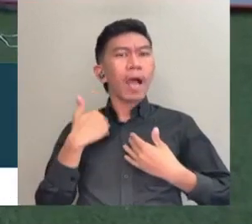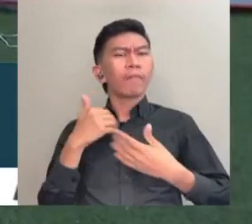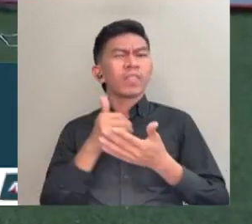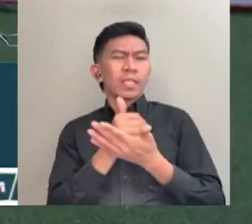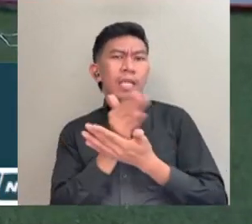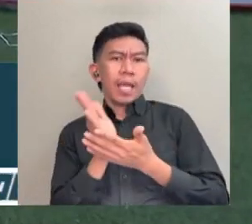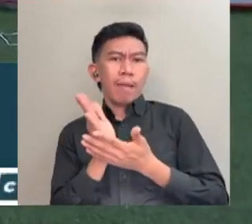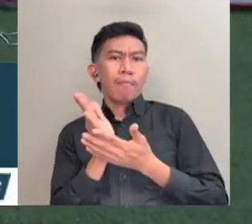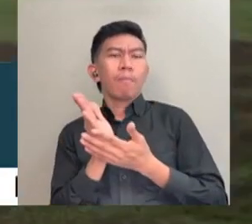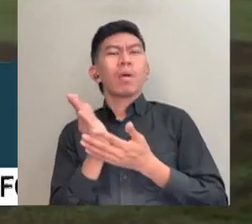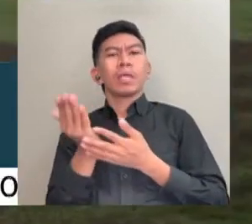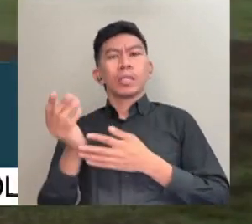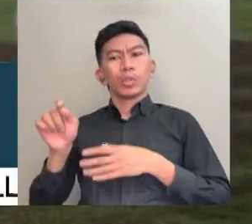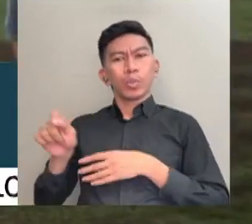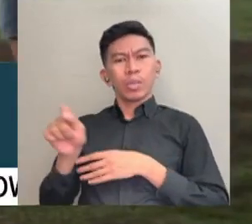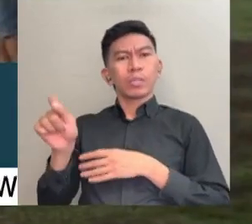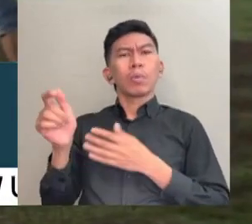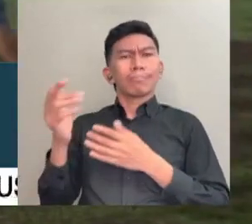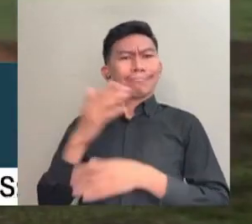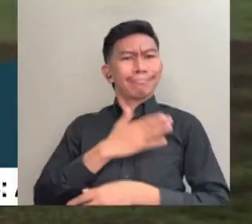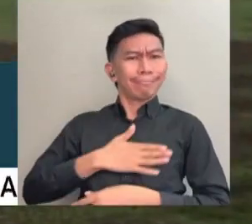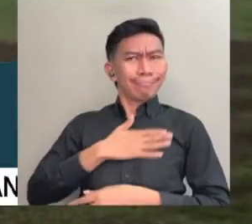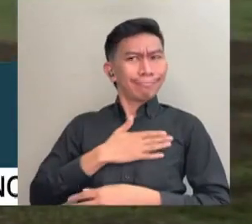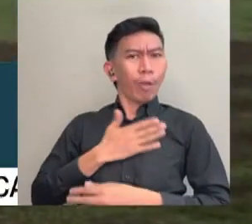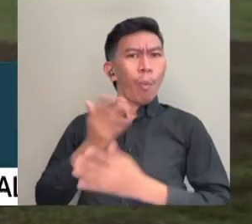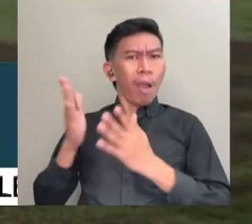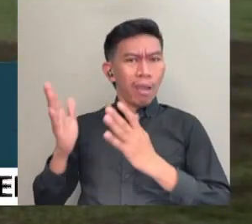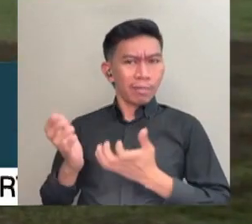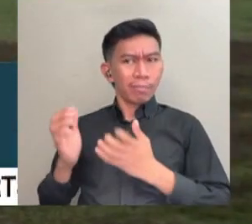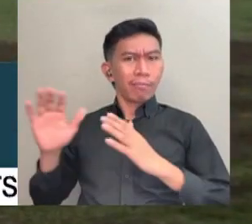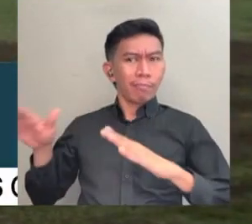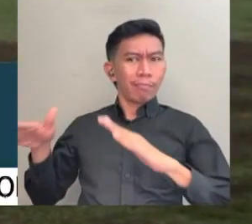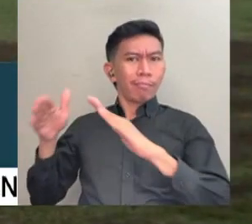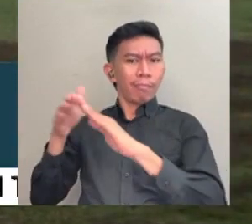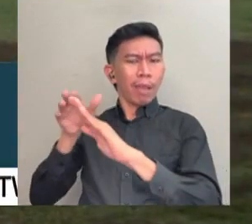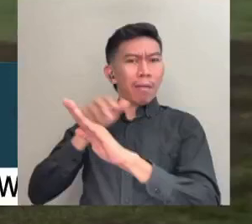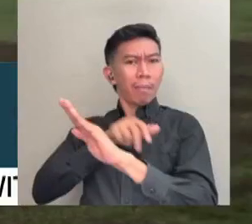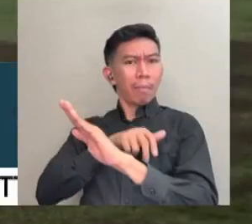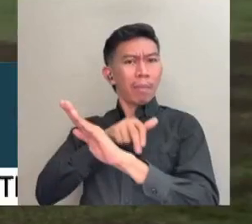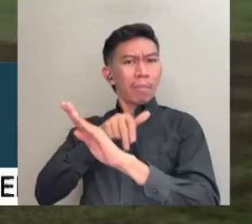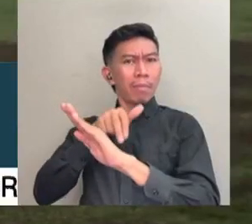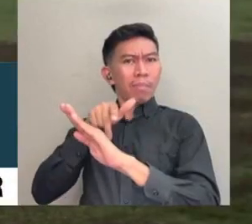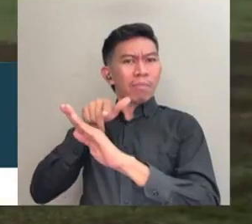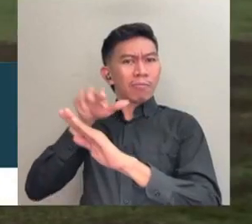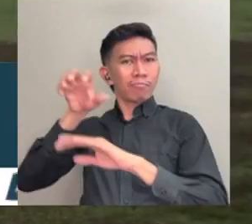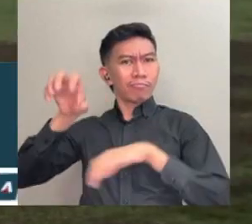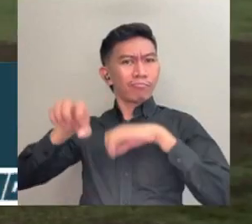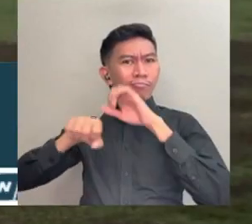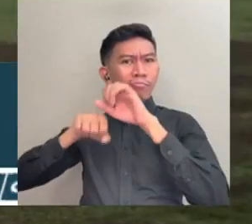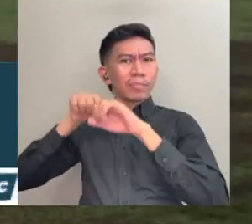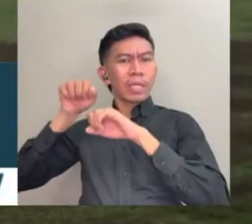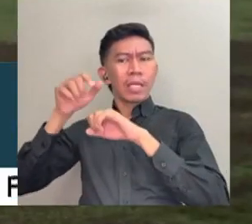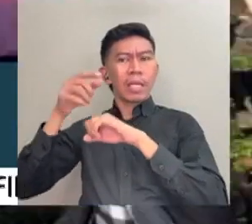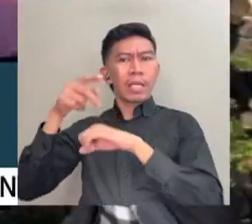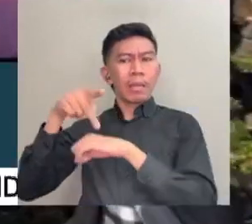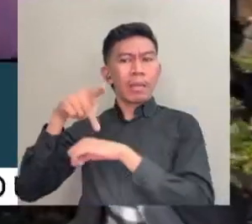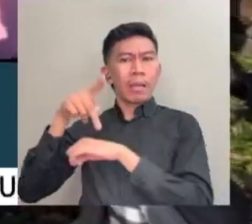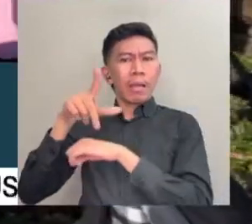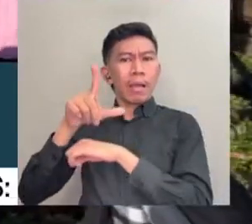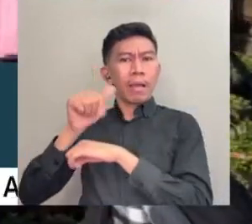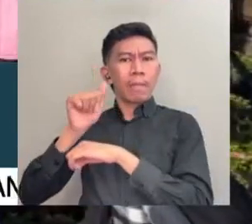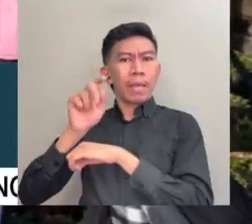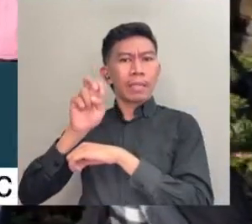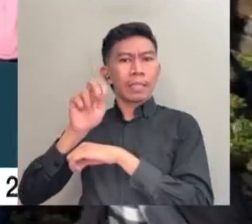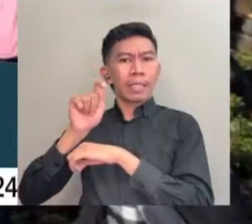the Mayon skyline, the planetarium, and this is one of the sites which is actually prohibited by